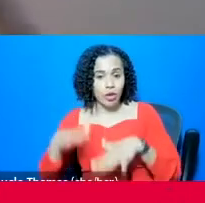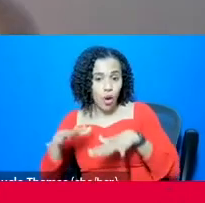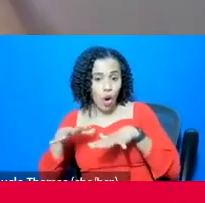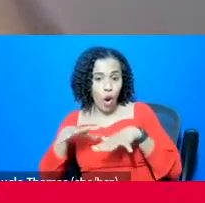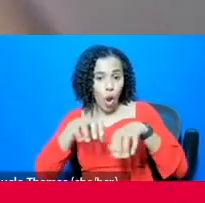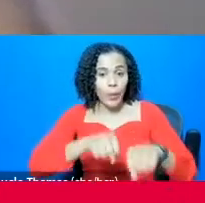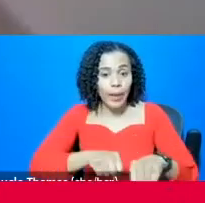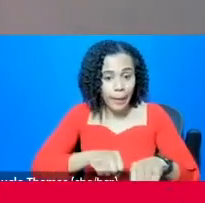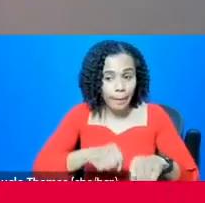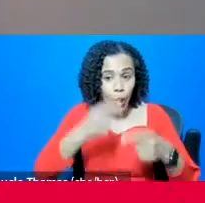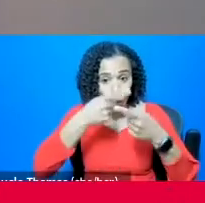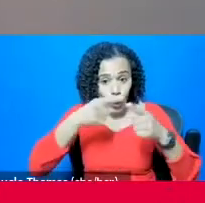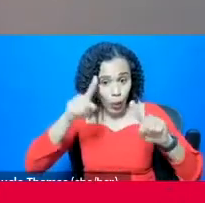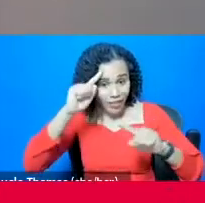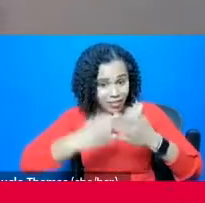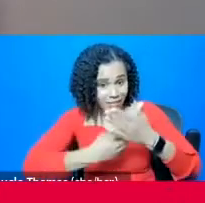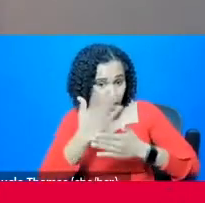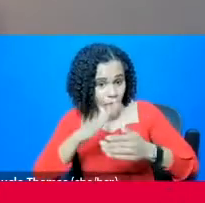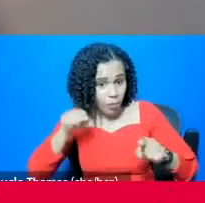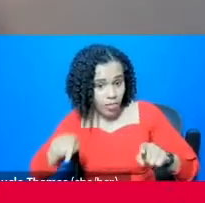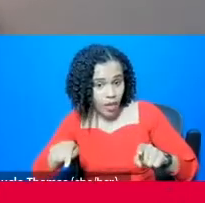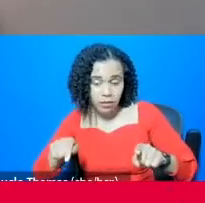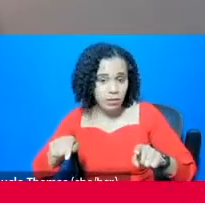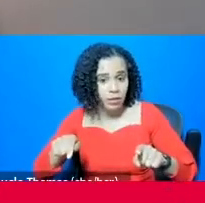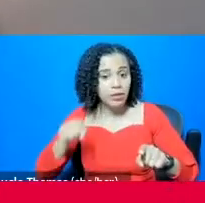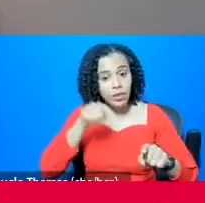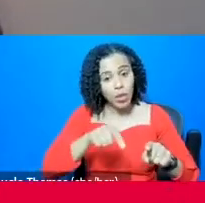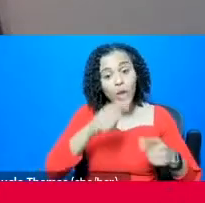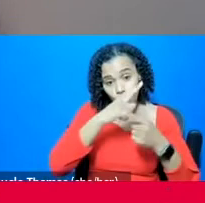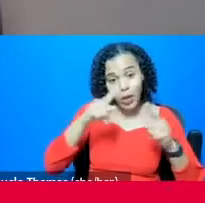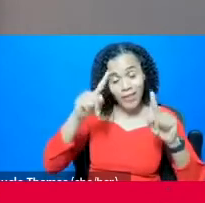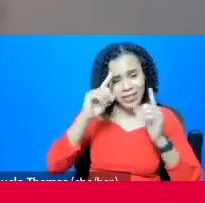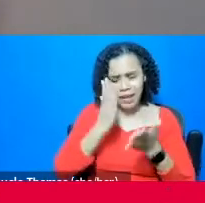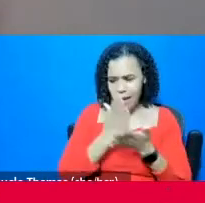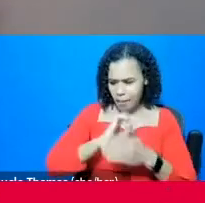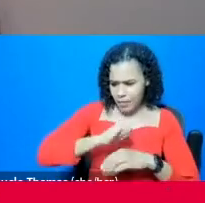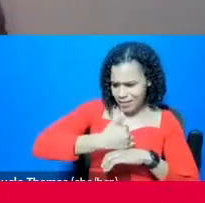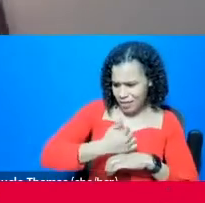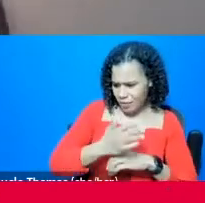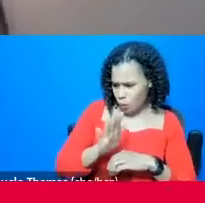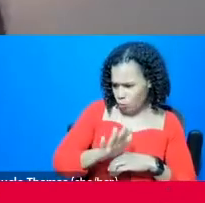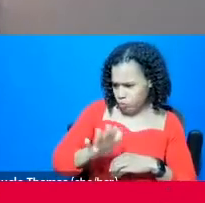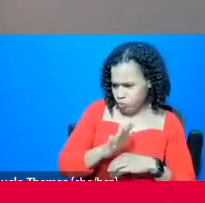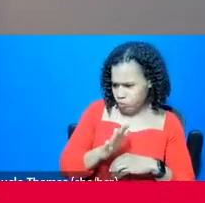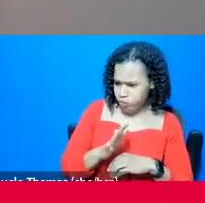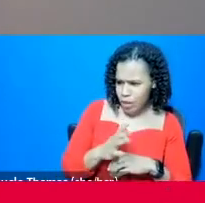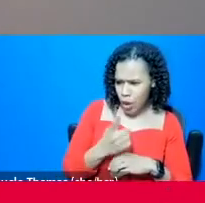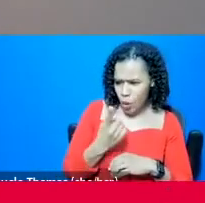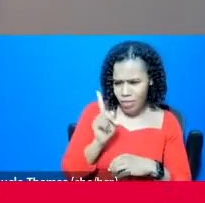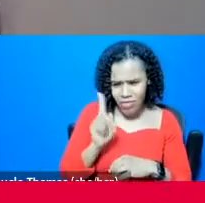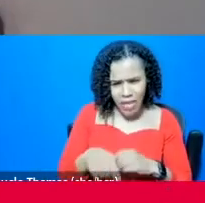I think it's important to recognize that university as a concept has existed for, I think, almost 1,000 years at least now.